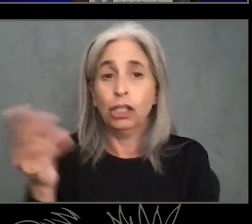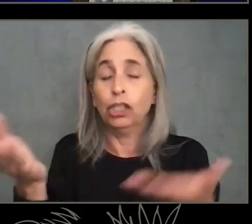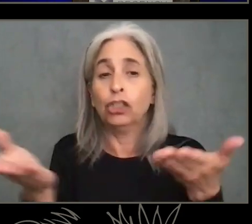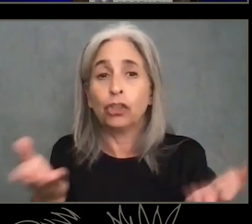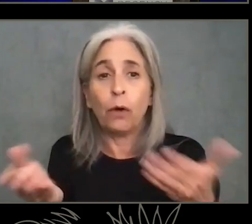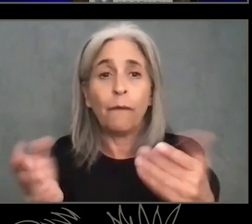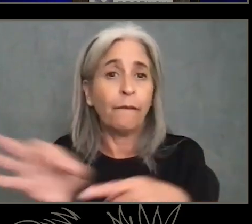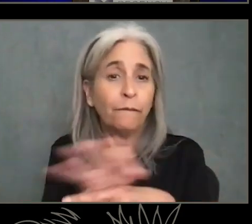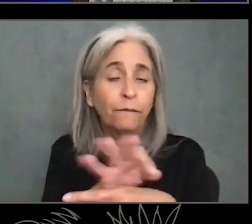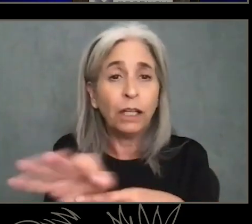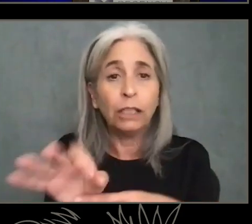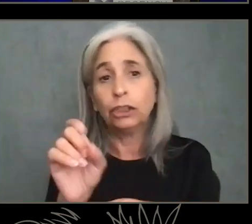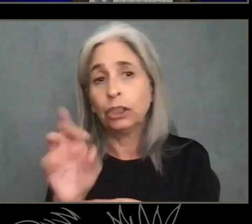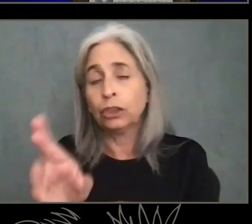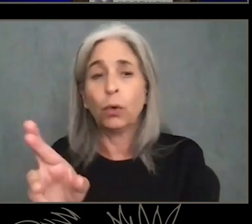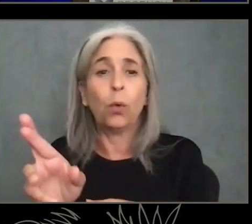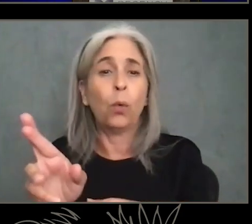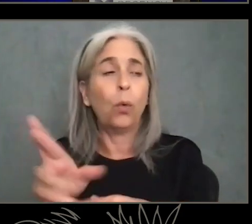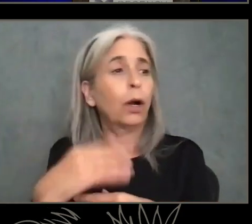server functions or